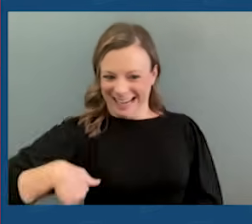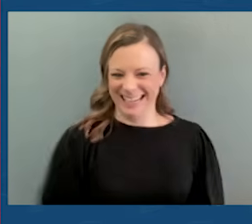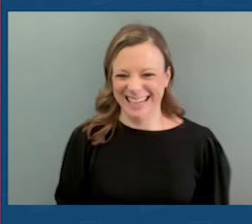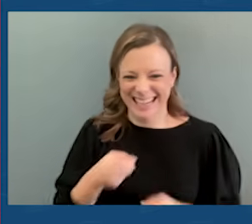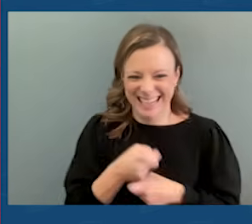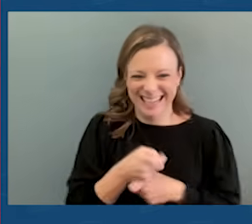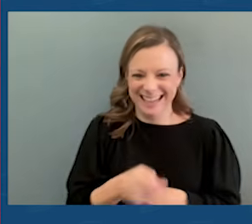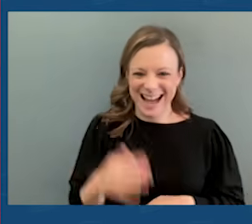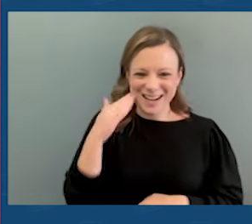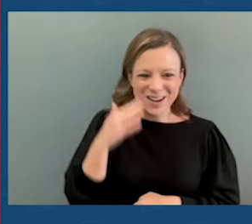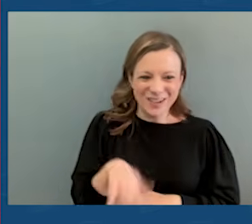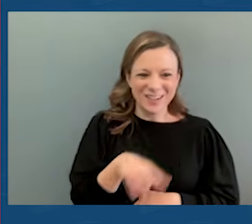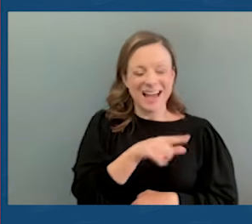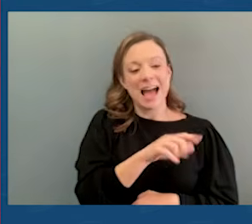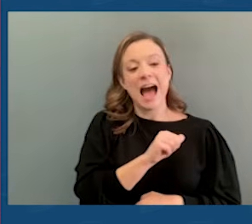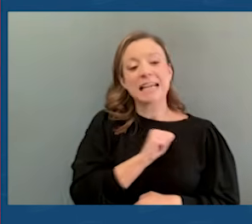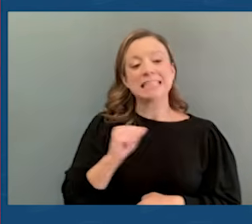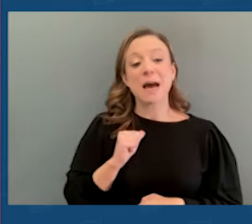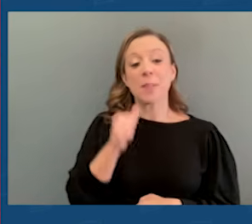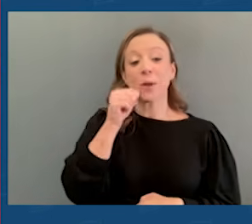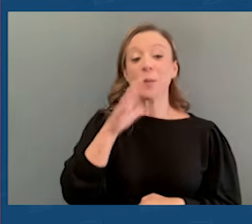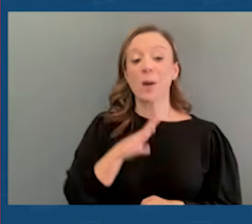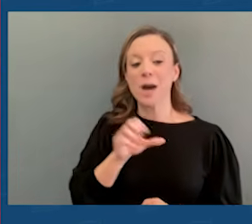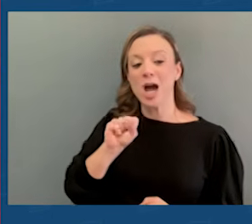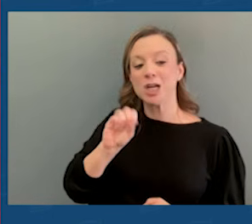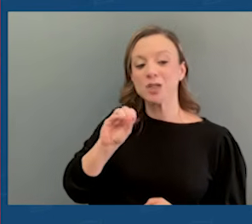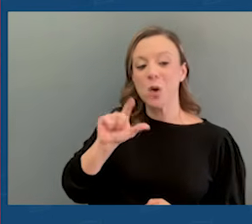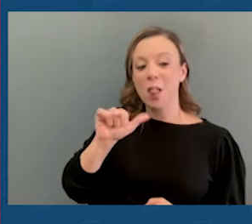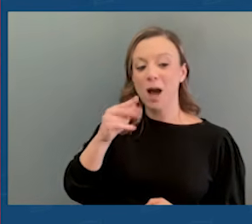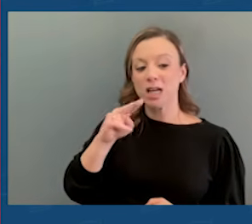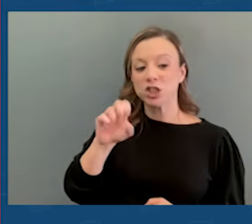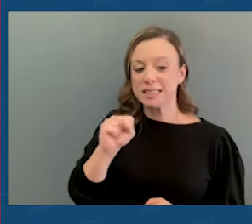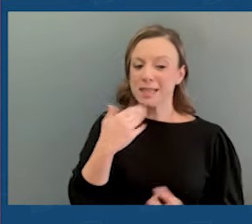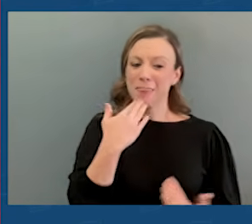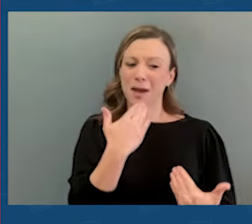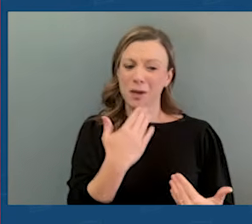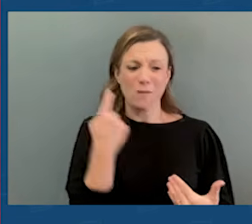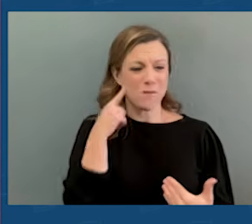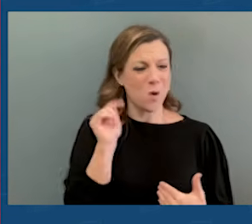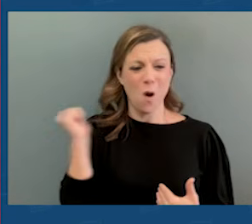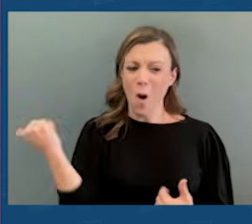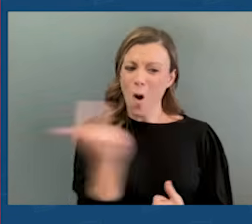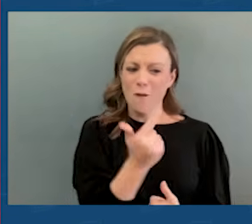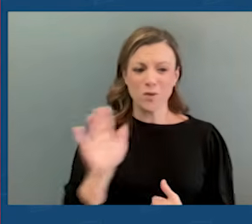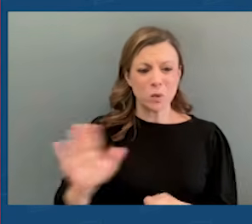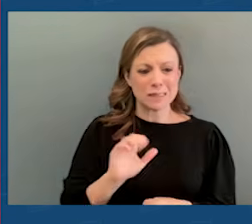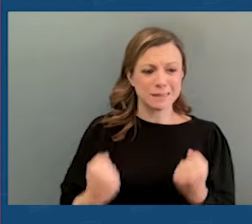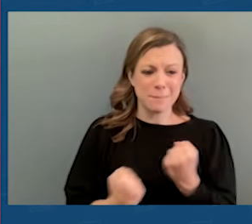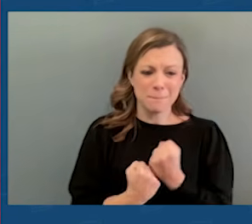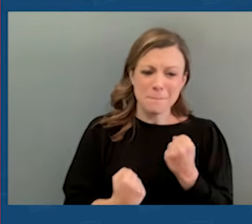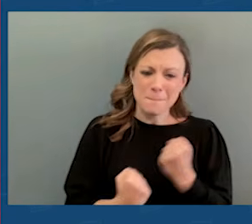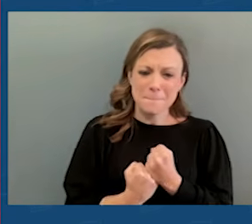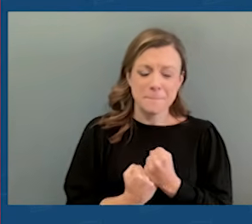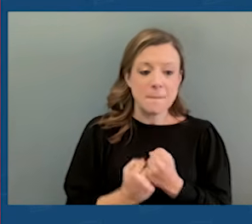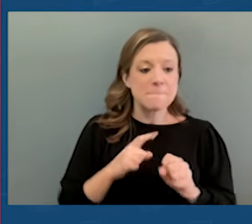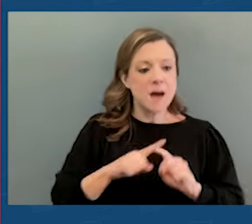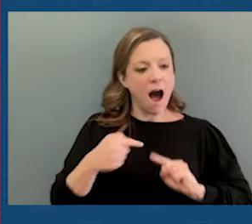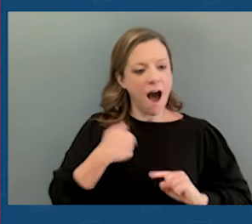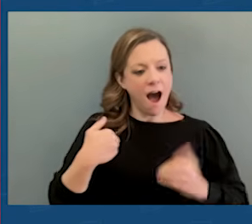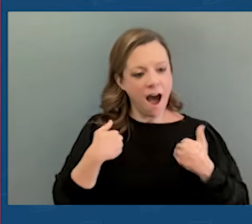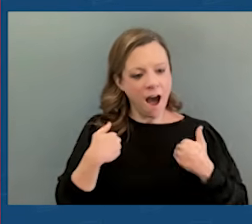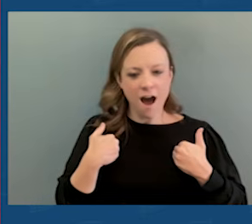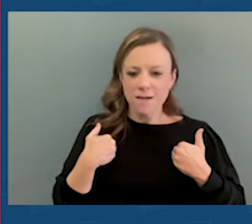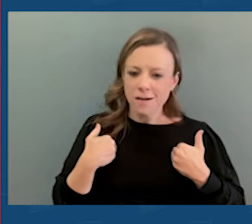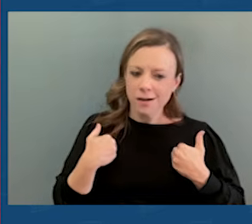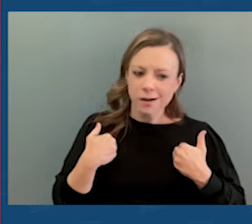Assemblywoman Solages. But I'm going to say that I have the privilege of representing the